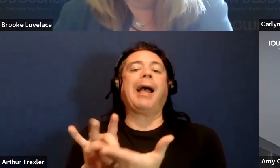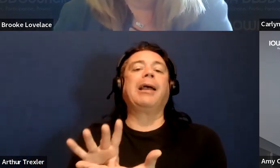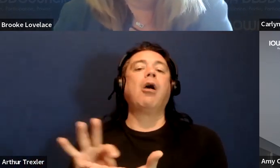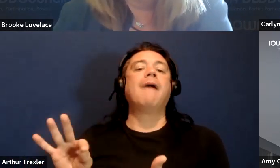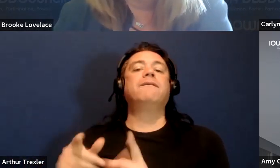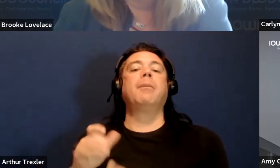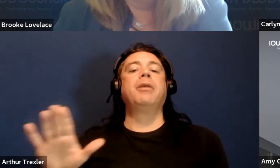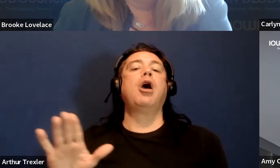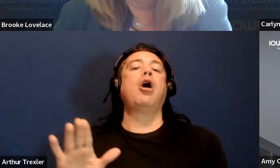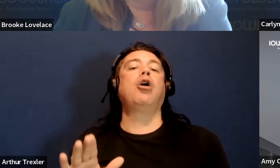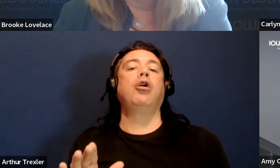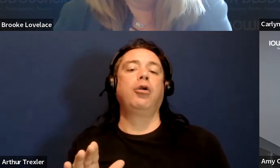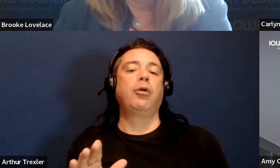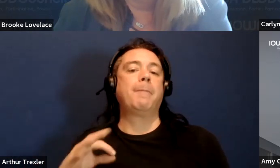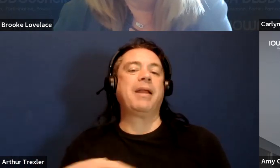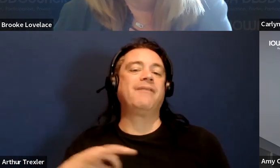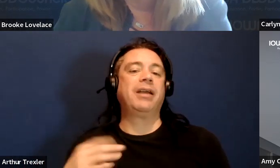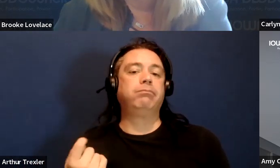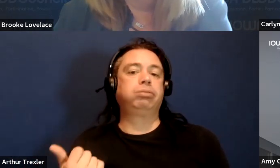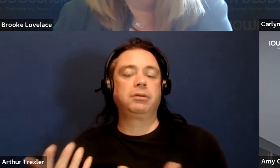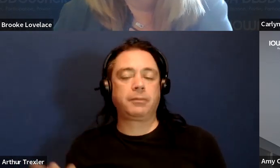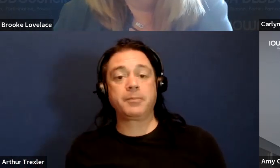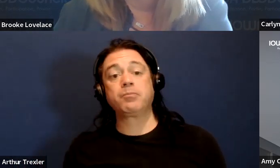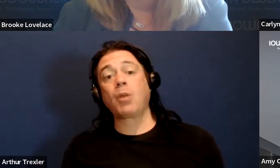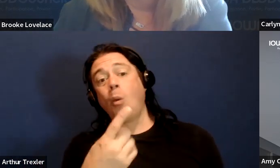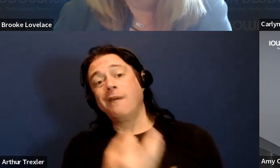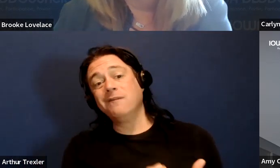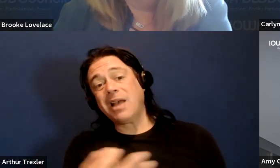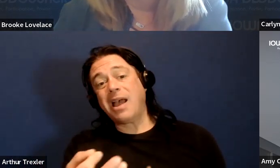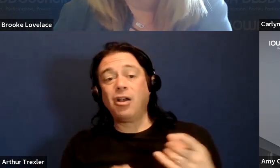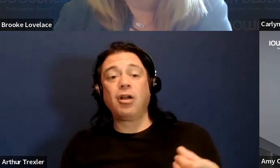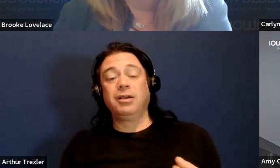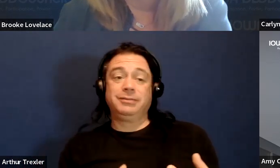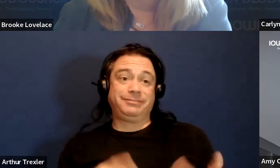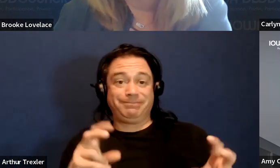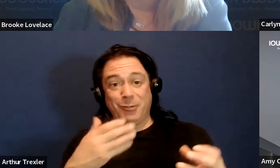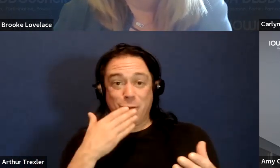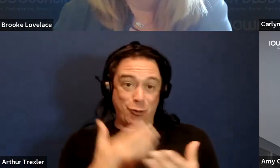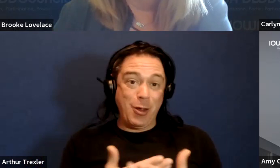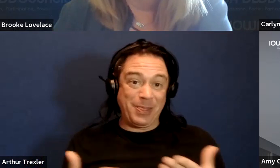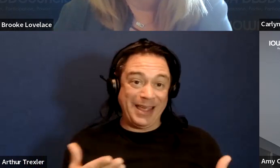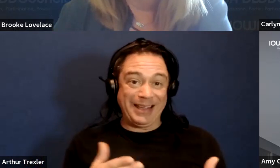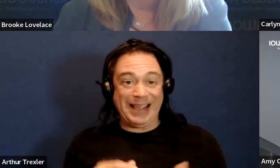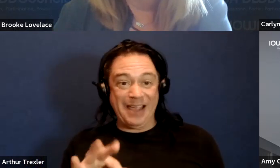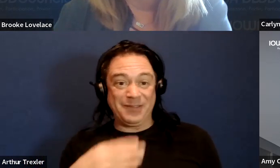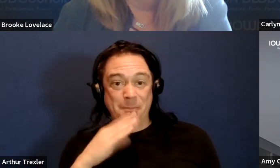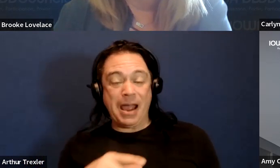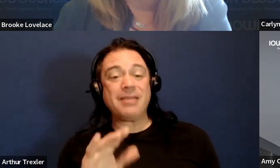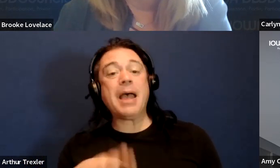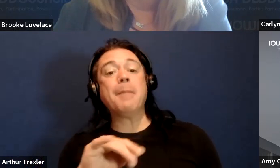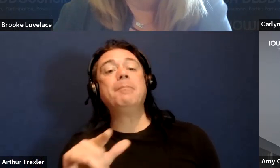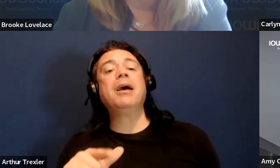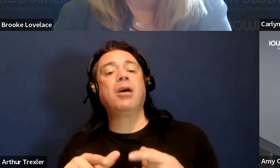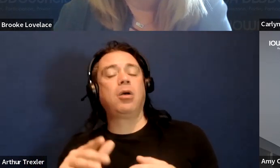benefits. One of the failures, which I guess is a good thing if it's a bad bill that failed, is a bill that would